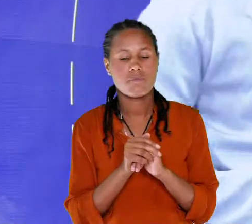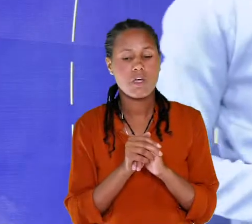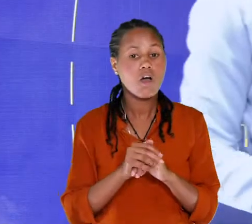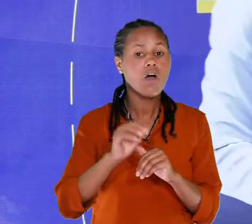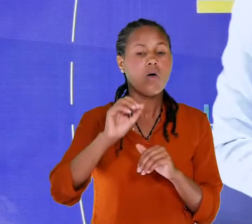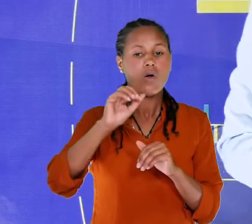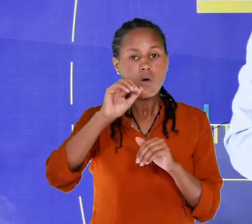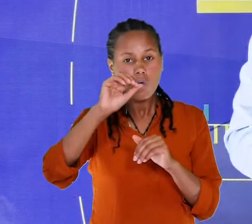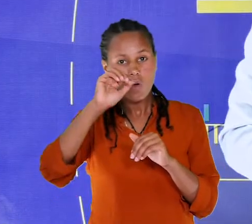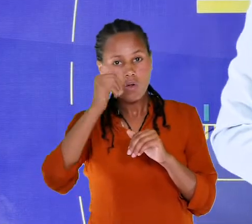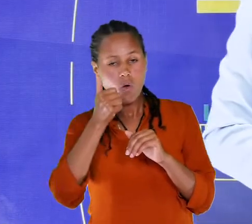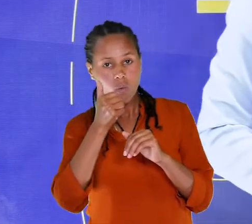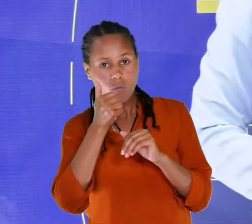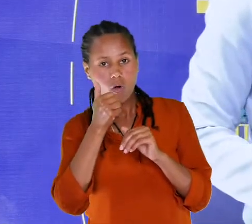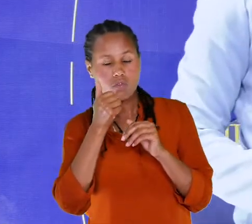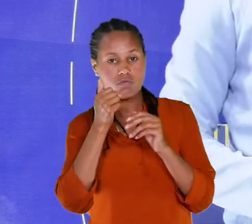Another one is about vocabulary.